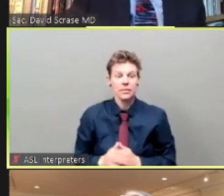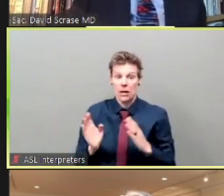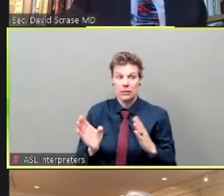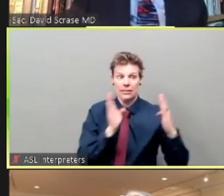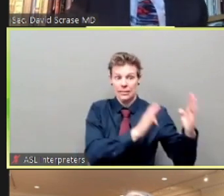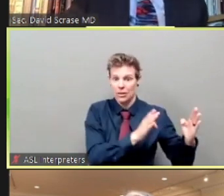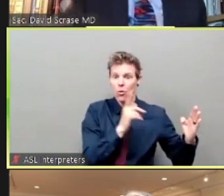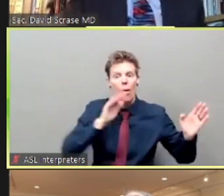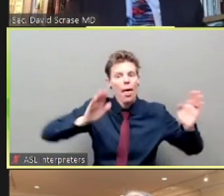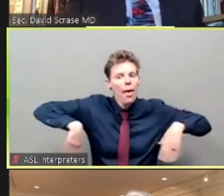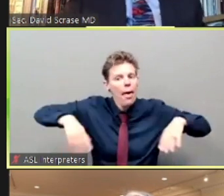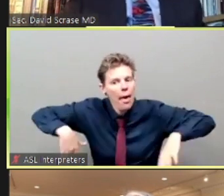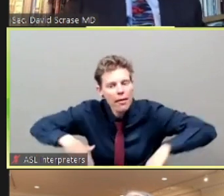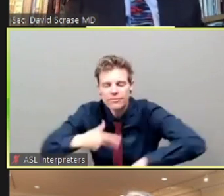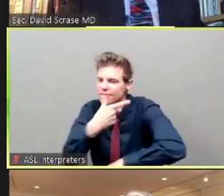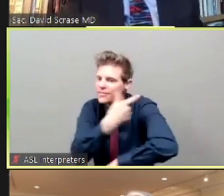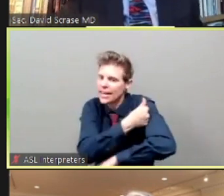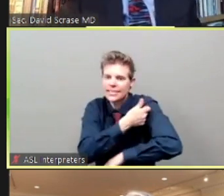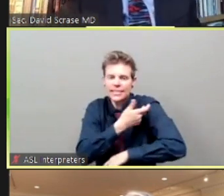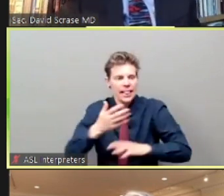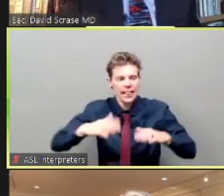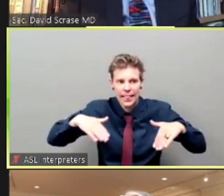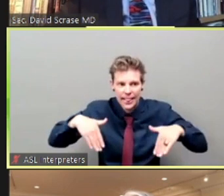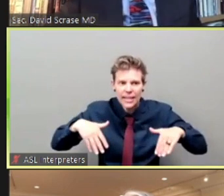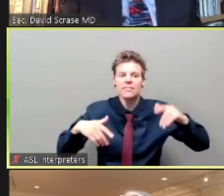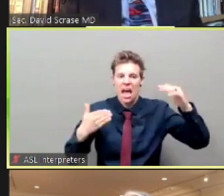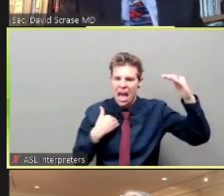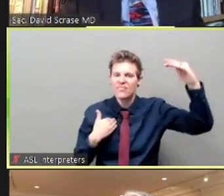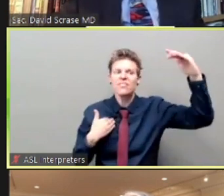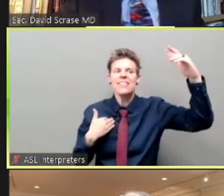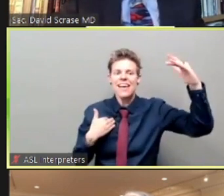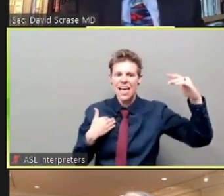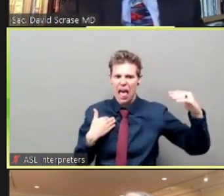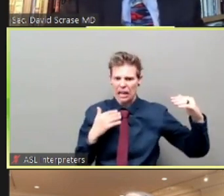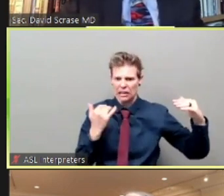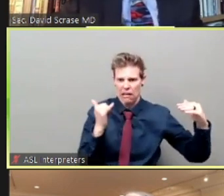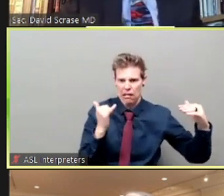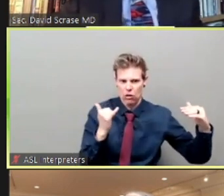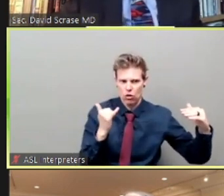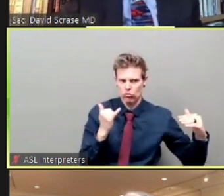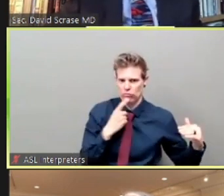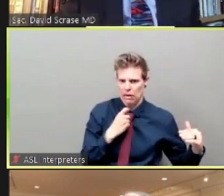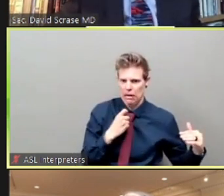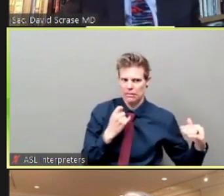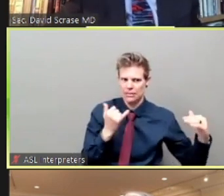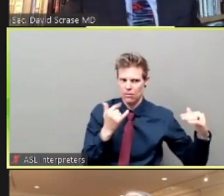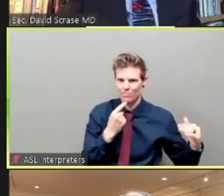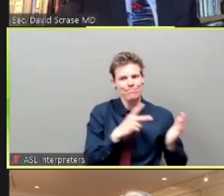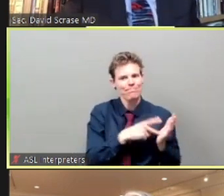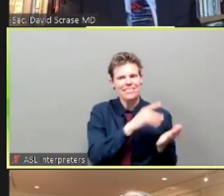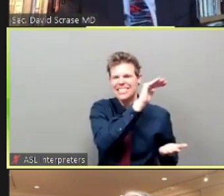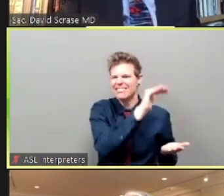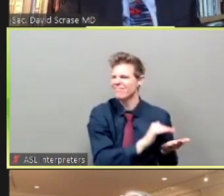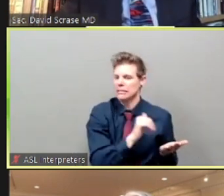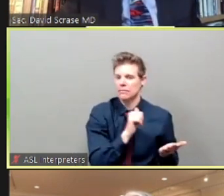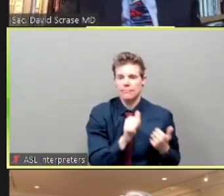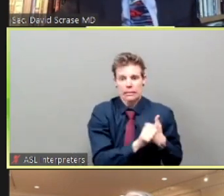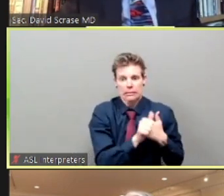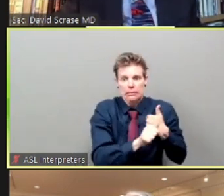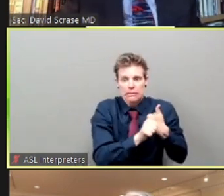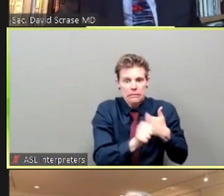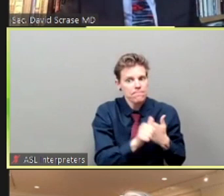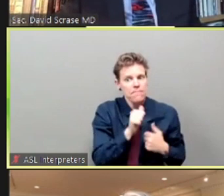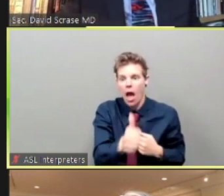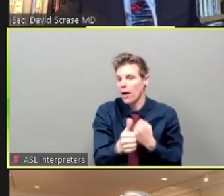people, there's less safe and least safe. And I'll say a little bit more about that in a minute. So I'm really